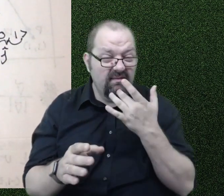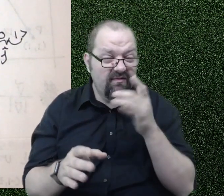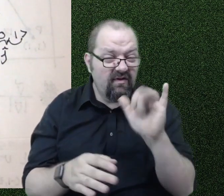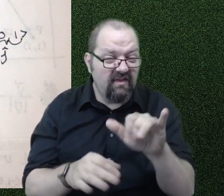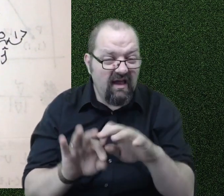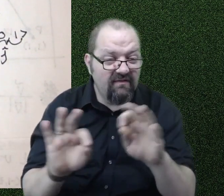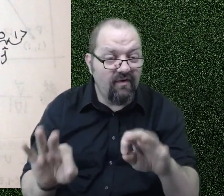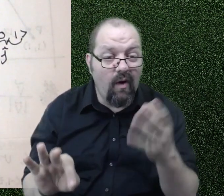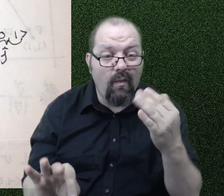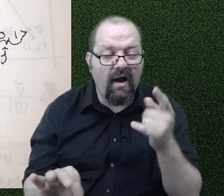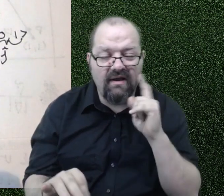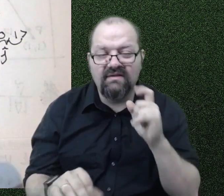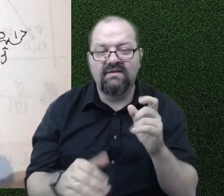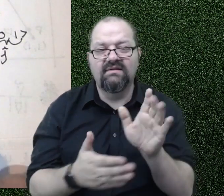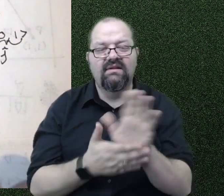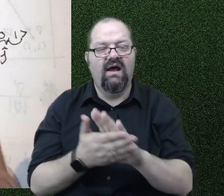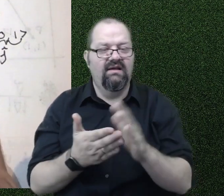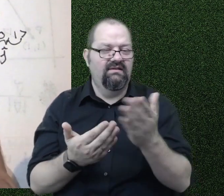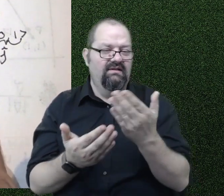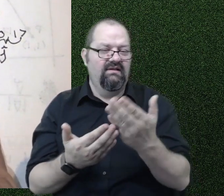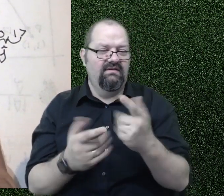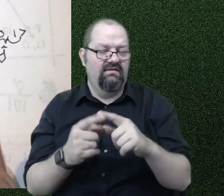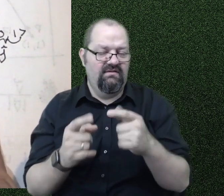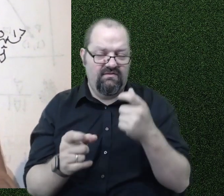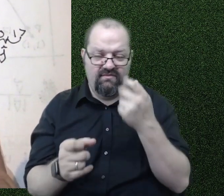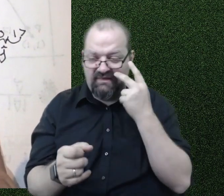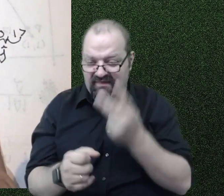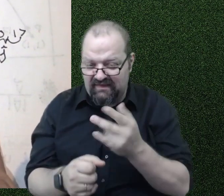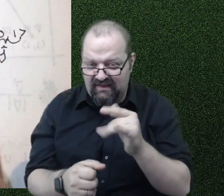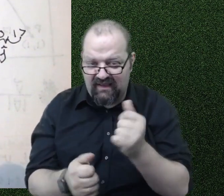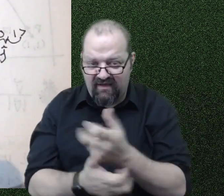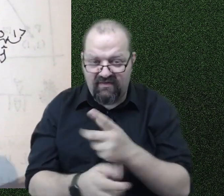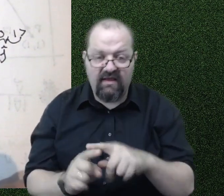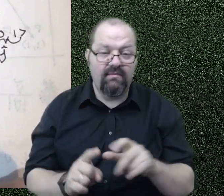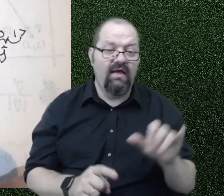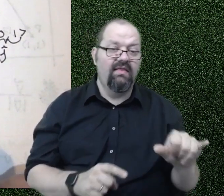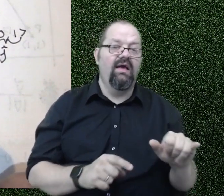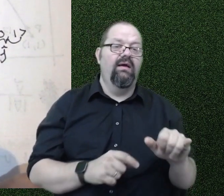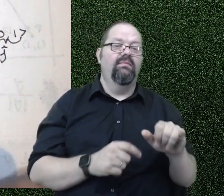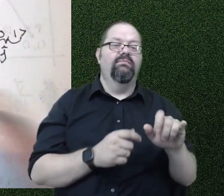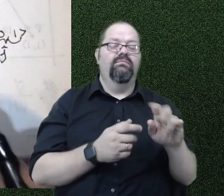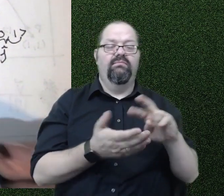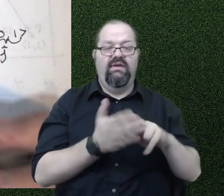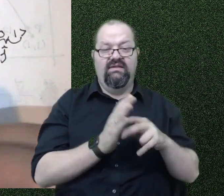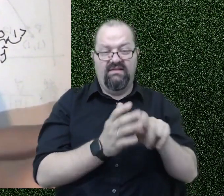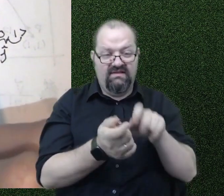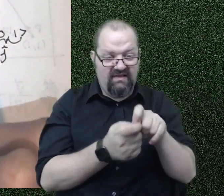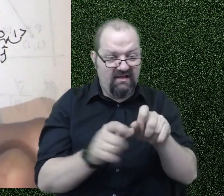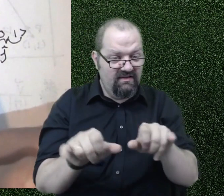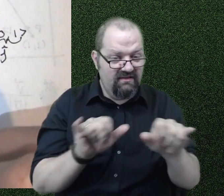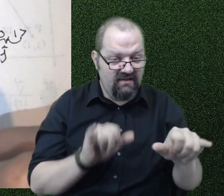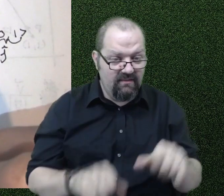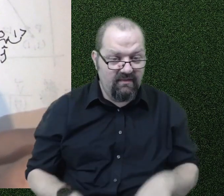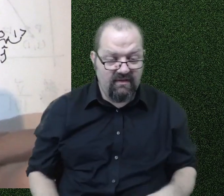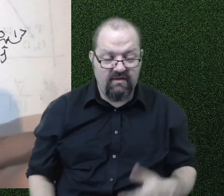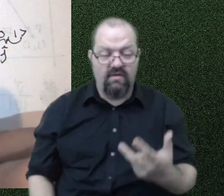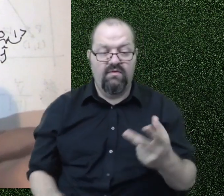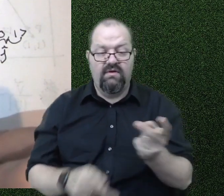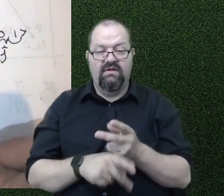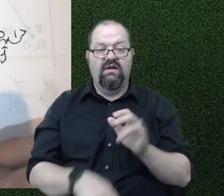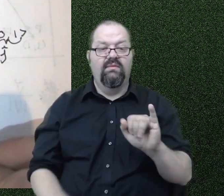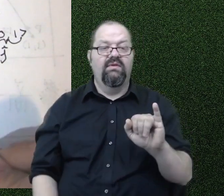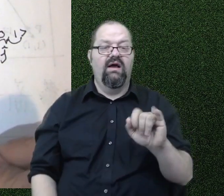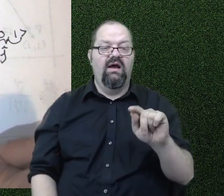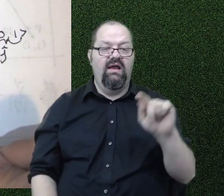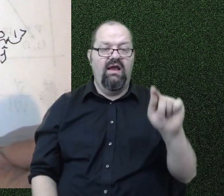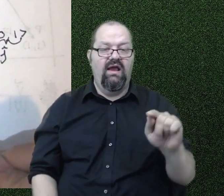because it's really easy, it's nice and fast, but this means exactly the same thing. We have 3 times I hat, and then